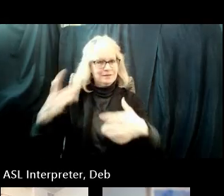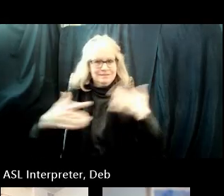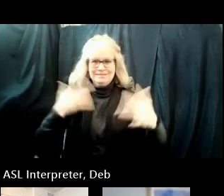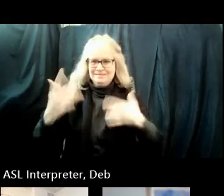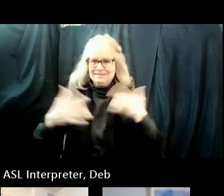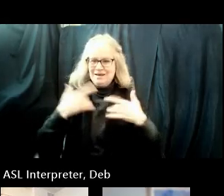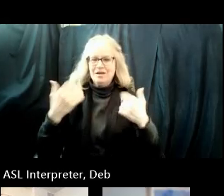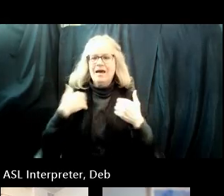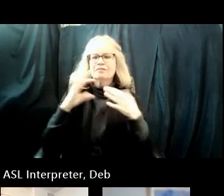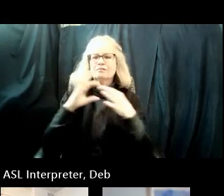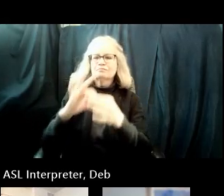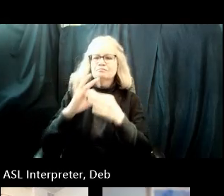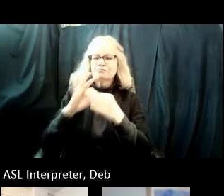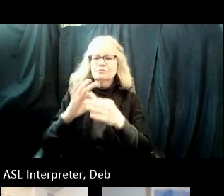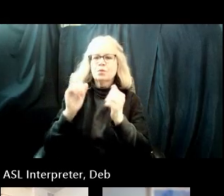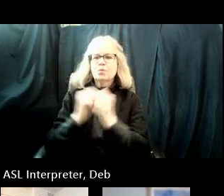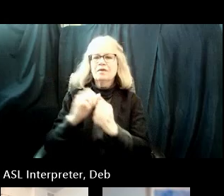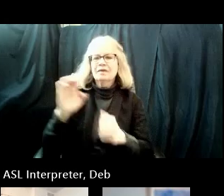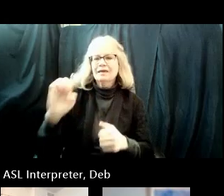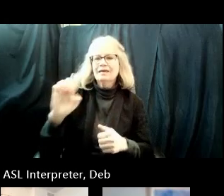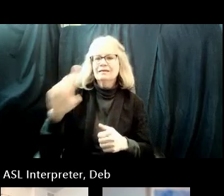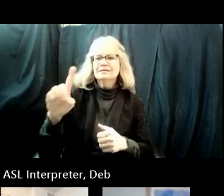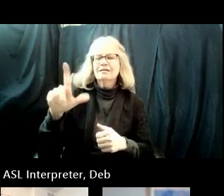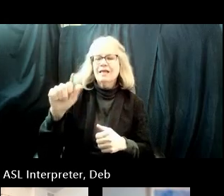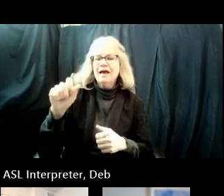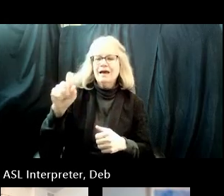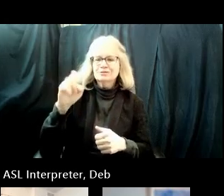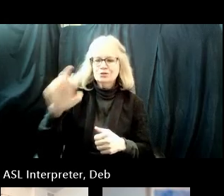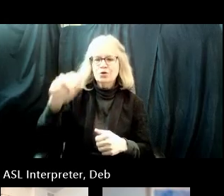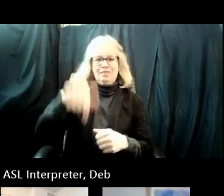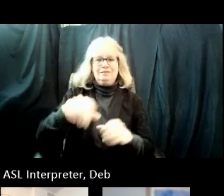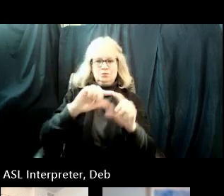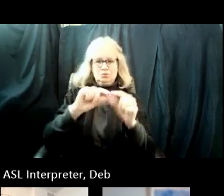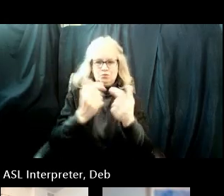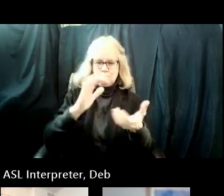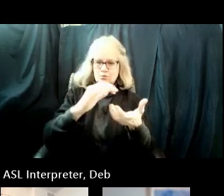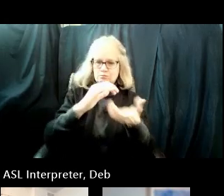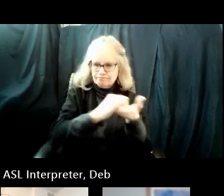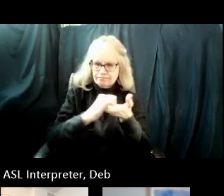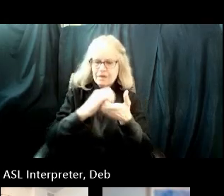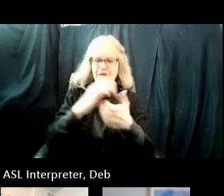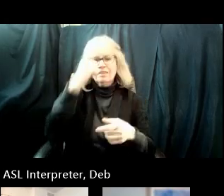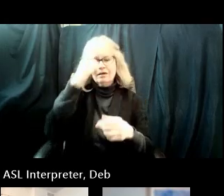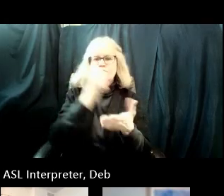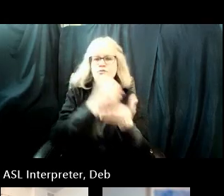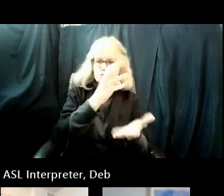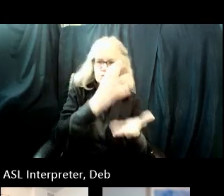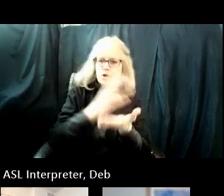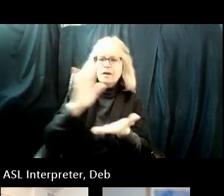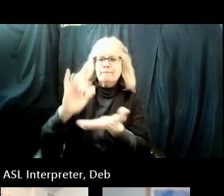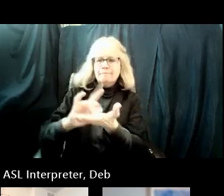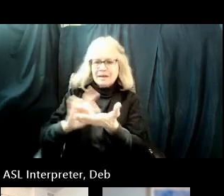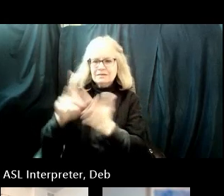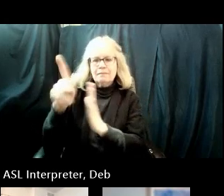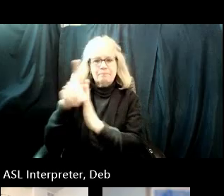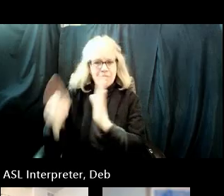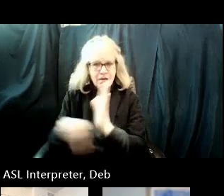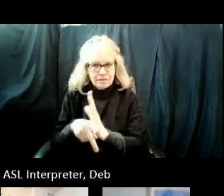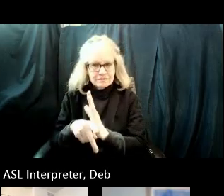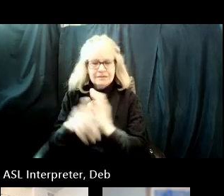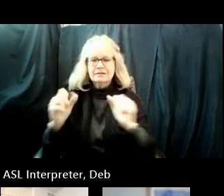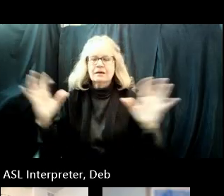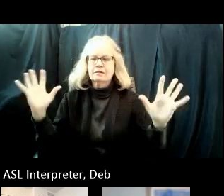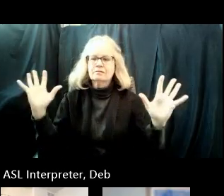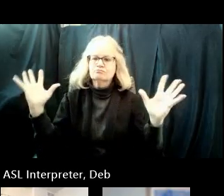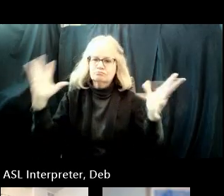this relationship with, Edie Lassiter and this group, is thinking about how social work and medicine and policy are able to come together